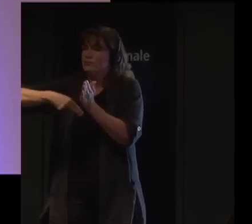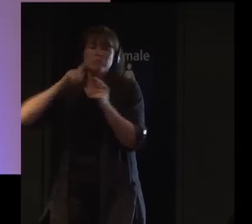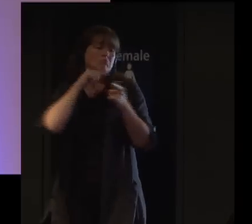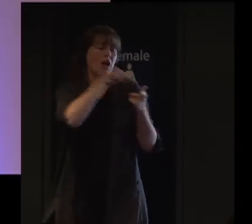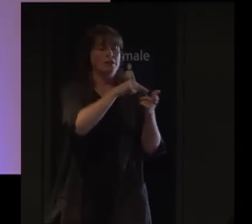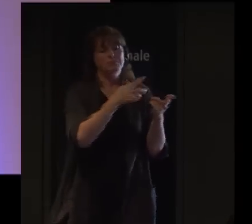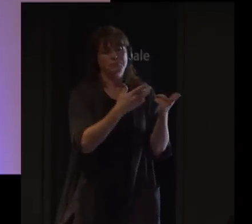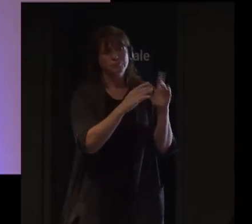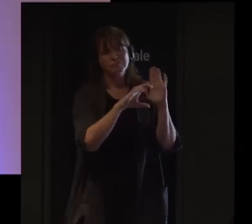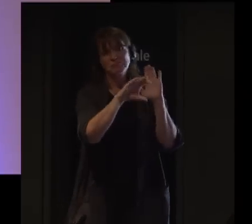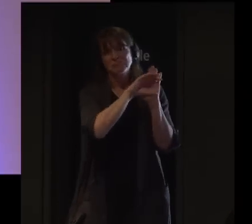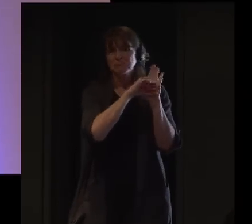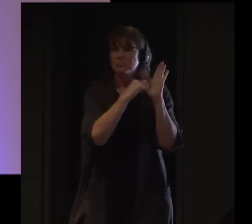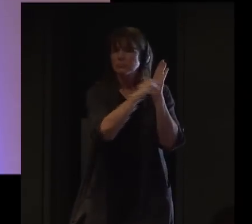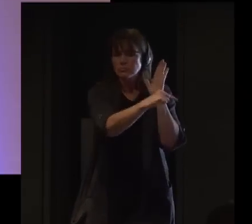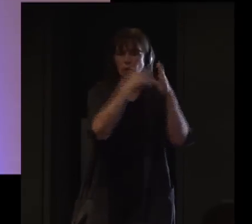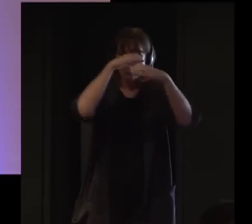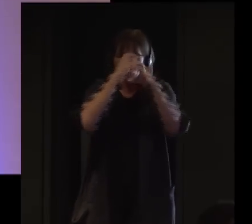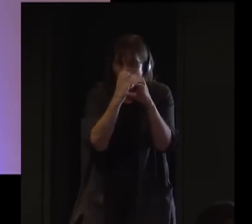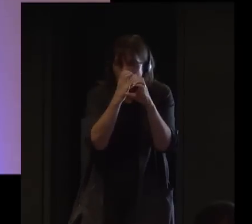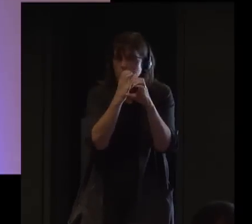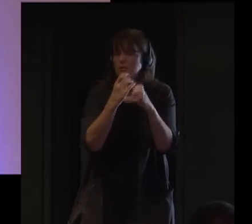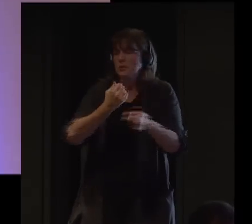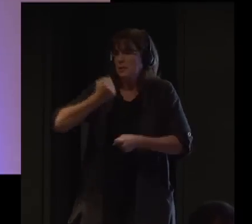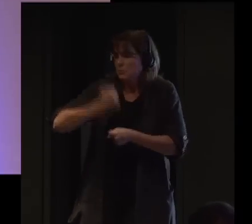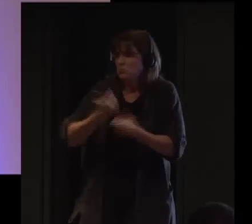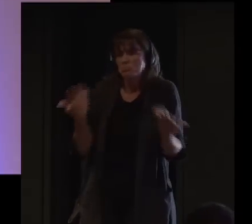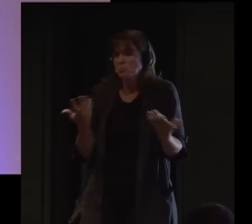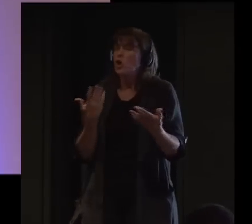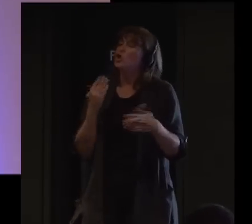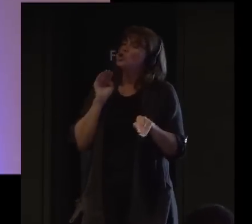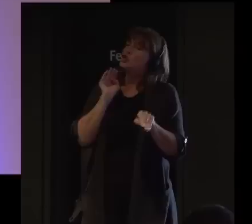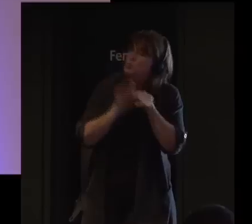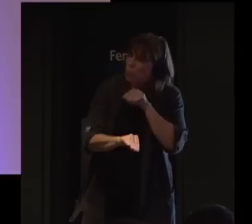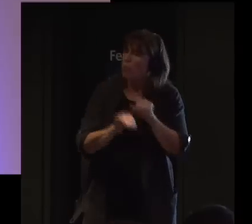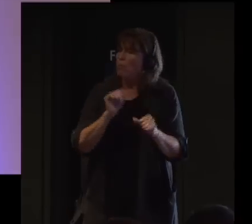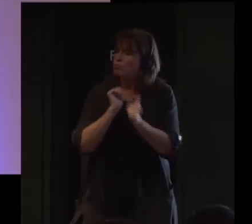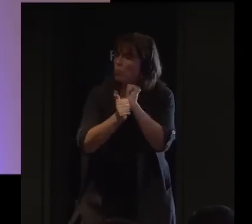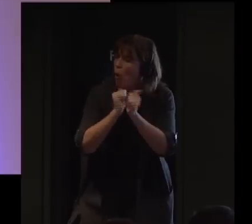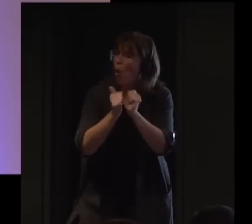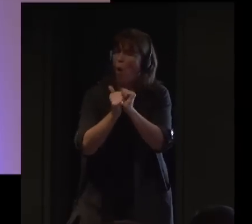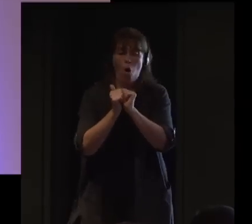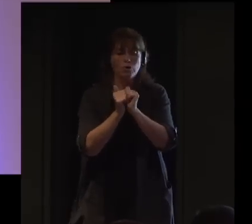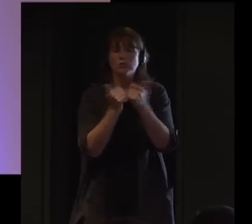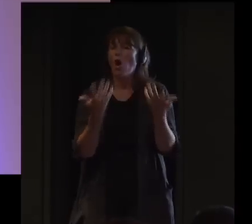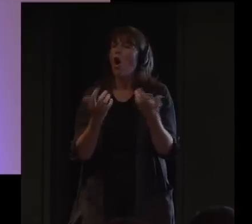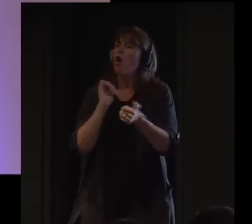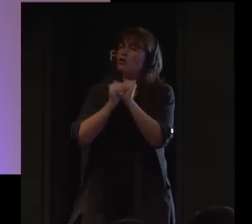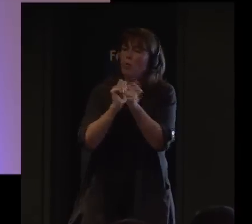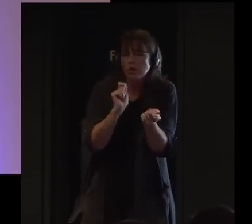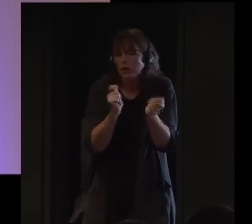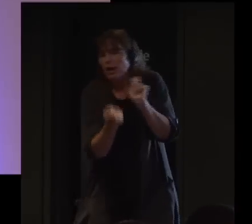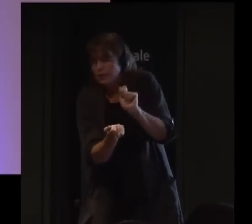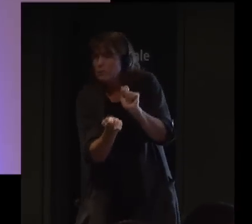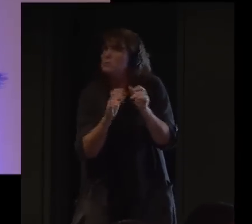main focus will be on the practice of sport by people with disabilities and adapted sport. But